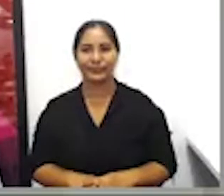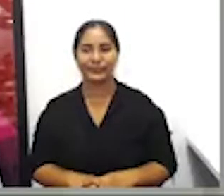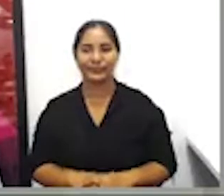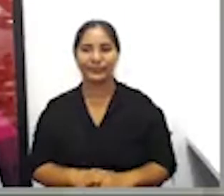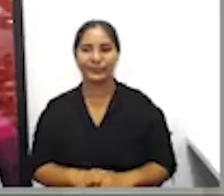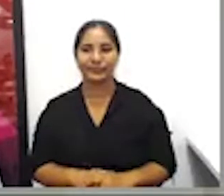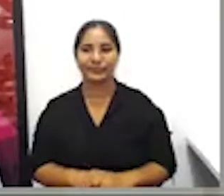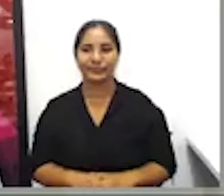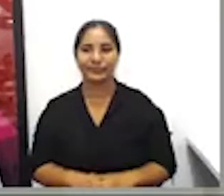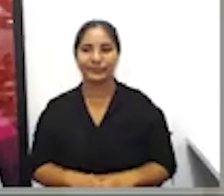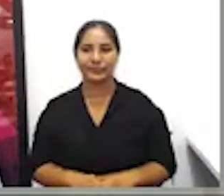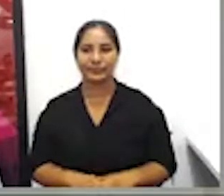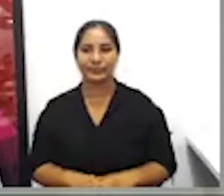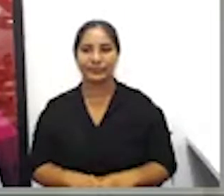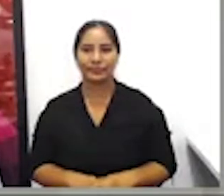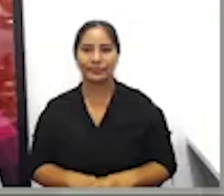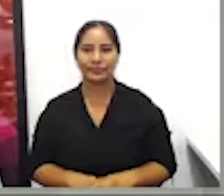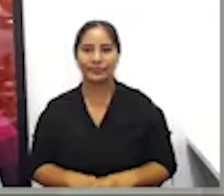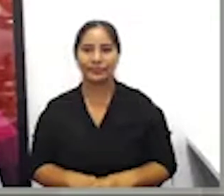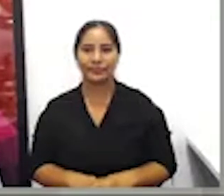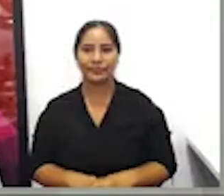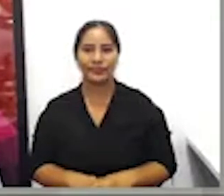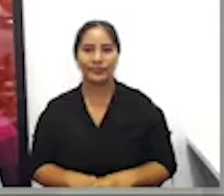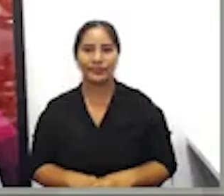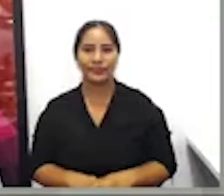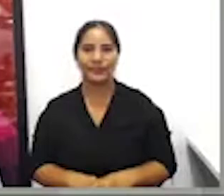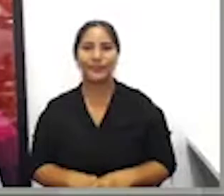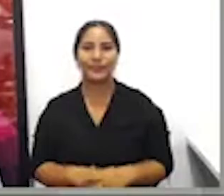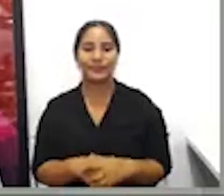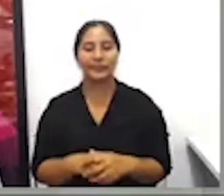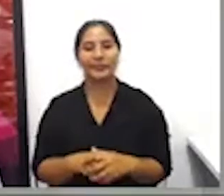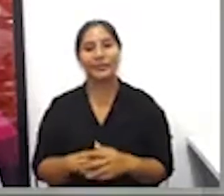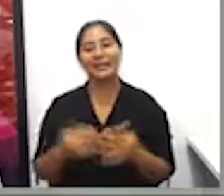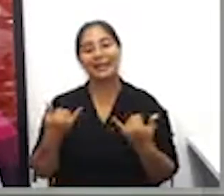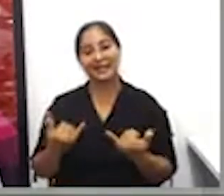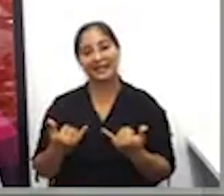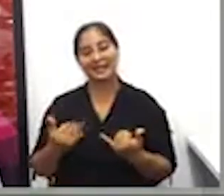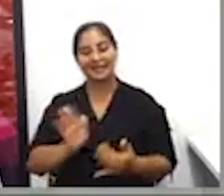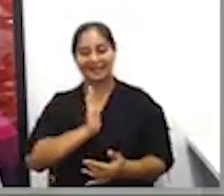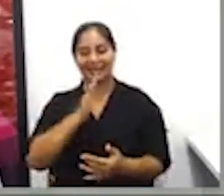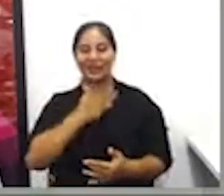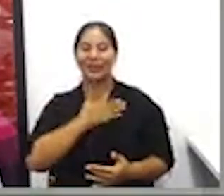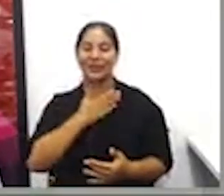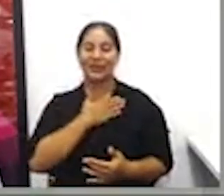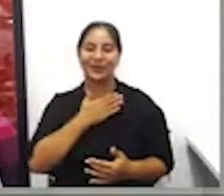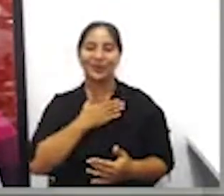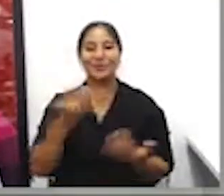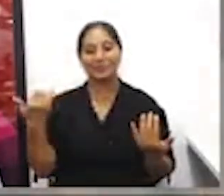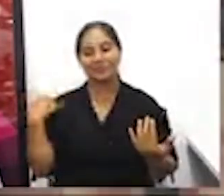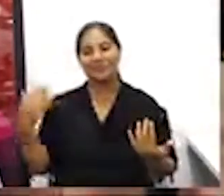to try to do my best for my country. So thank you all very much. Thank you.